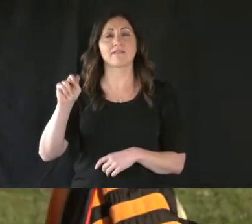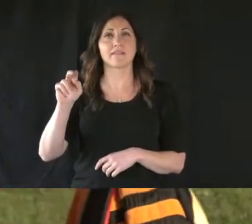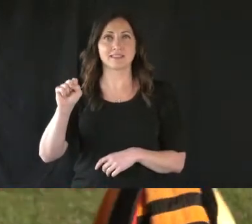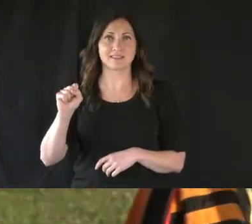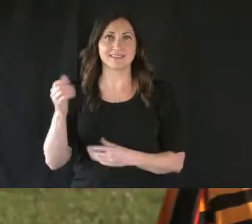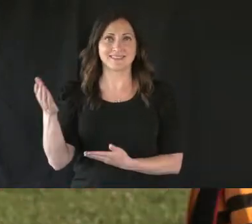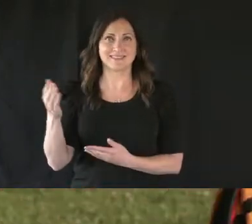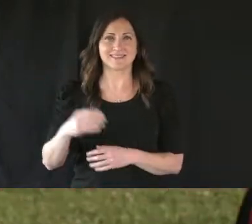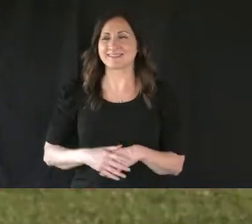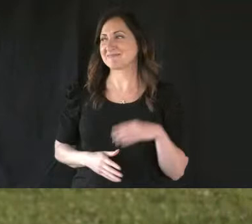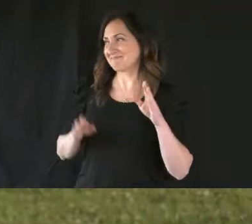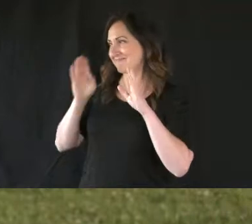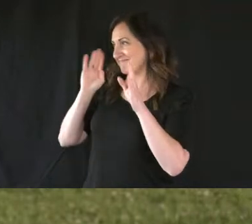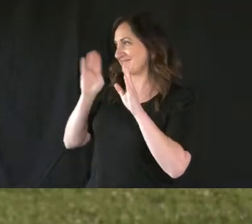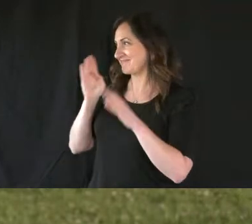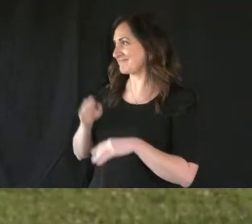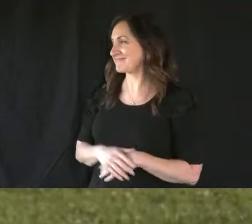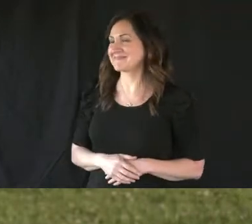Good evening.